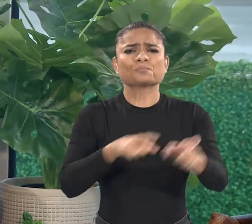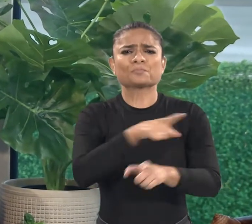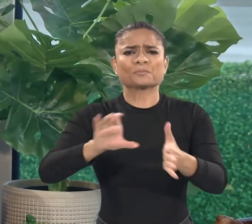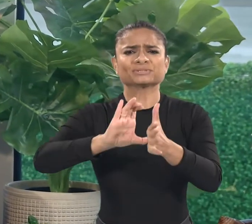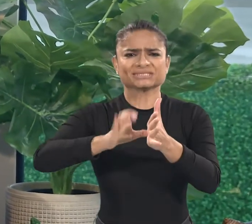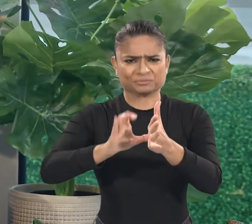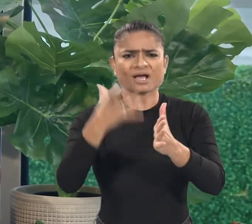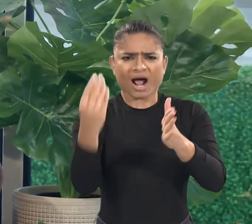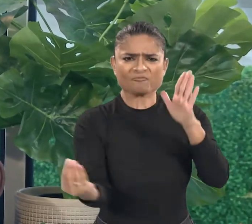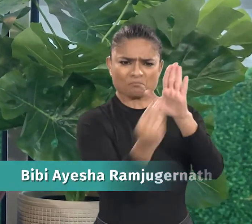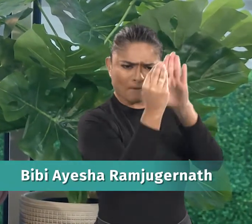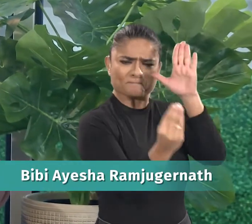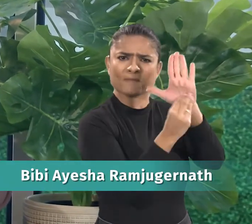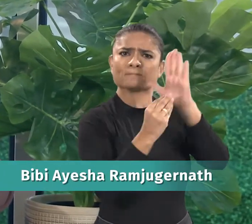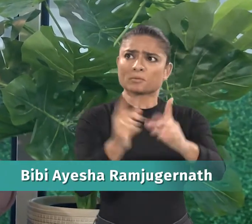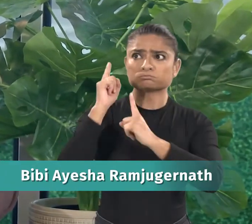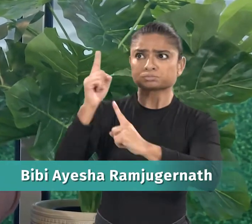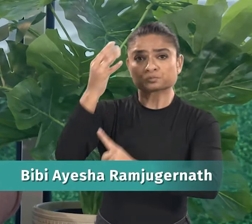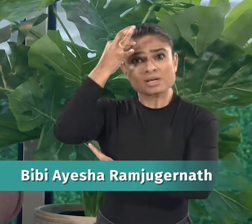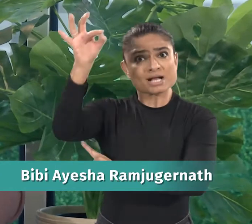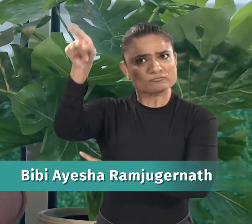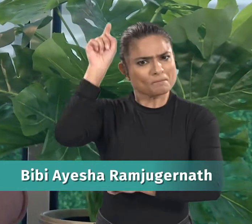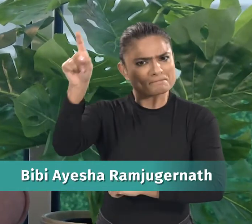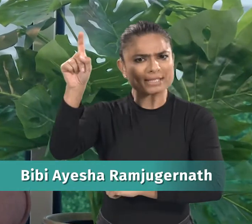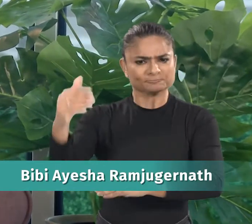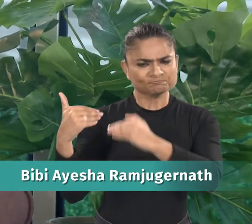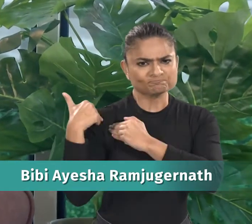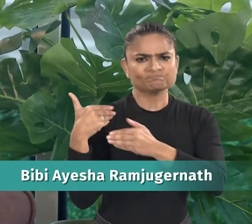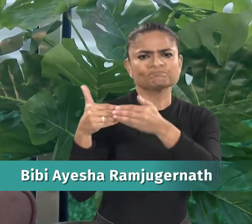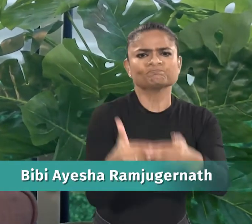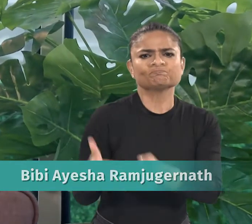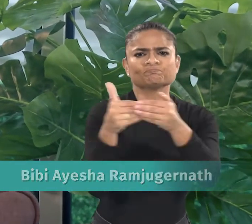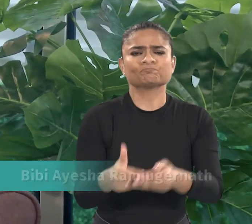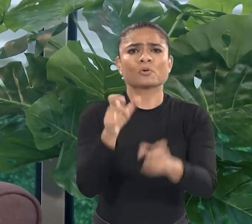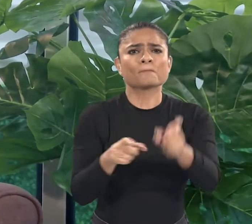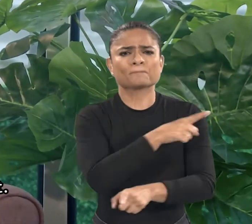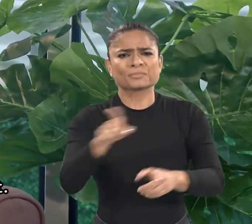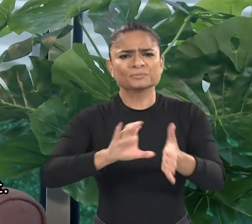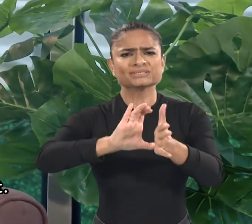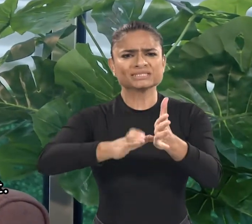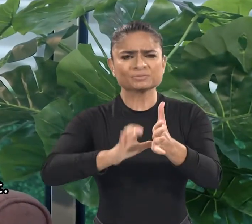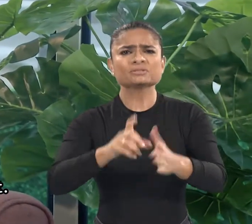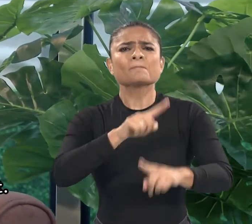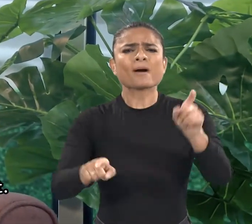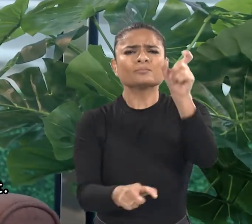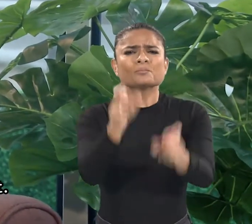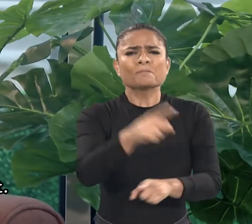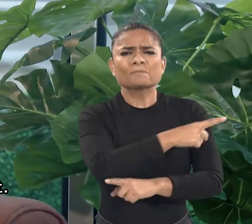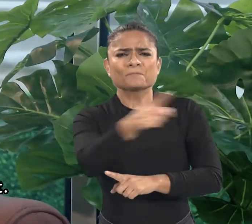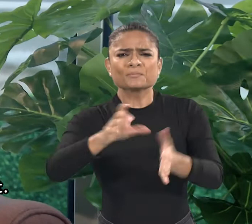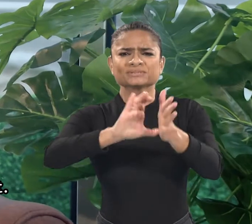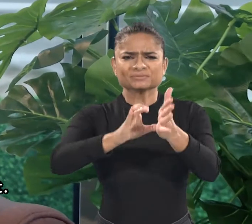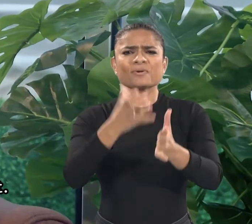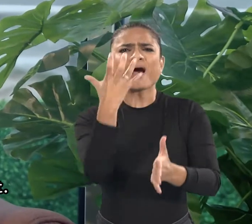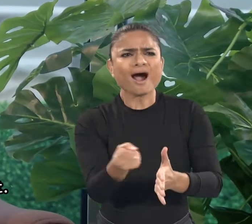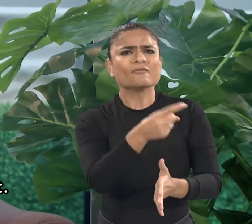disabilities directs that government develops measures to protect the mental health of persons with disabilities, though persons with disabilities